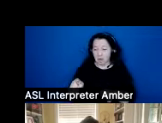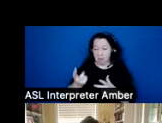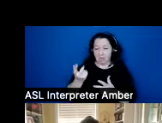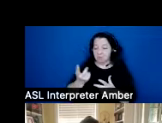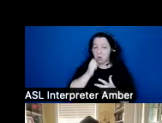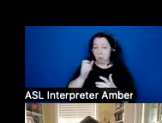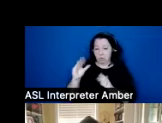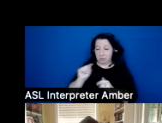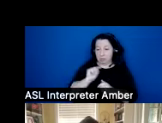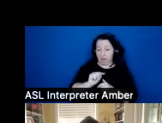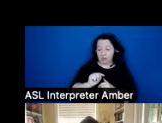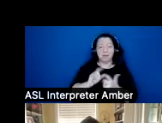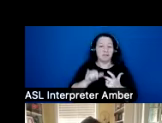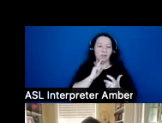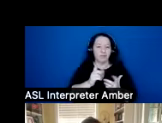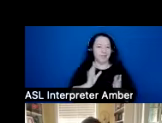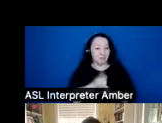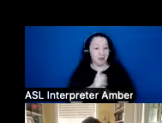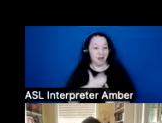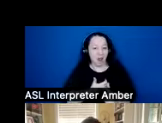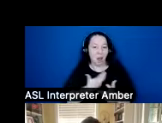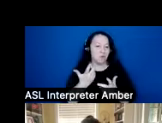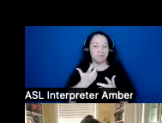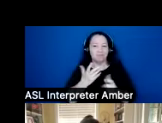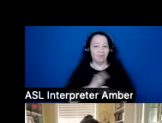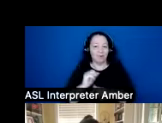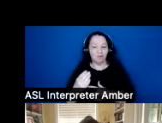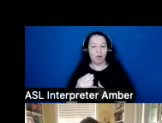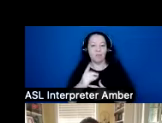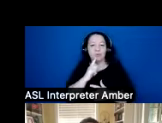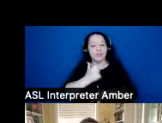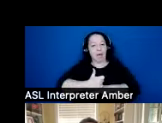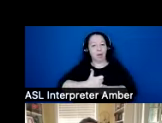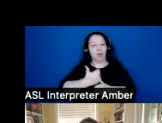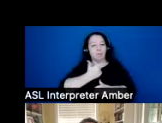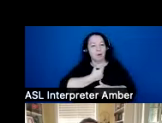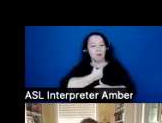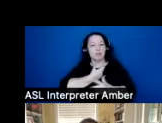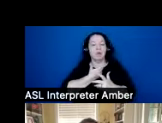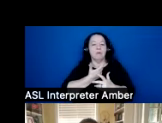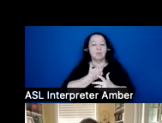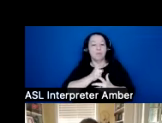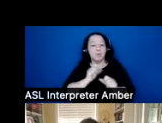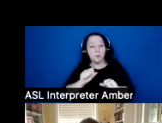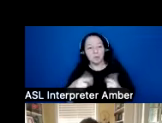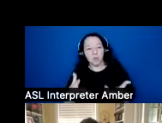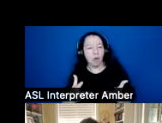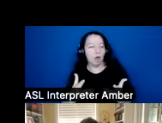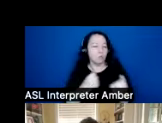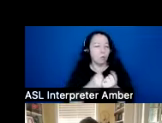do as advocates is position ourselves to really support the needs, right, of survivors as we move